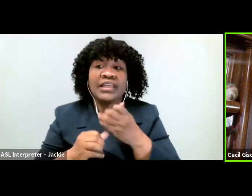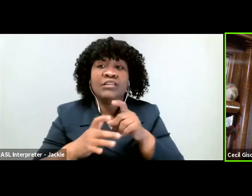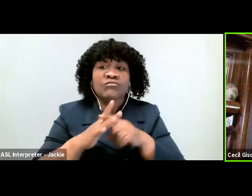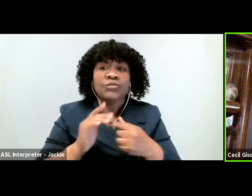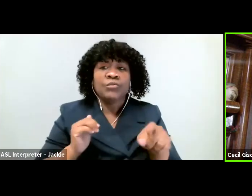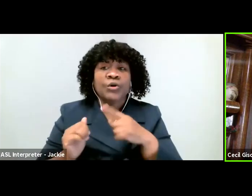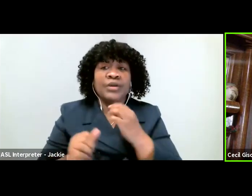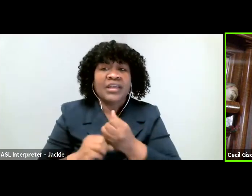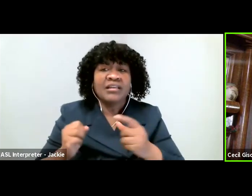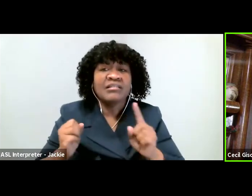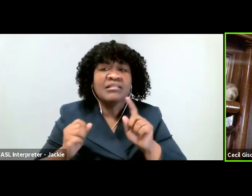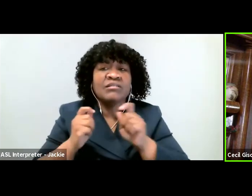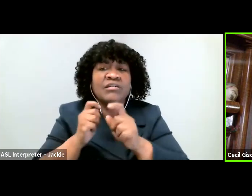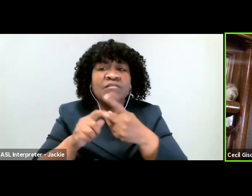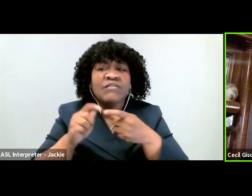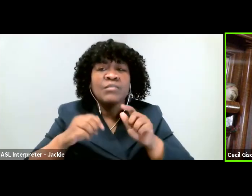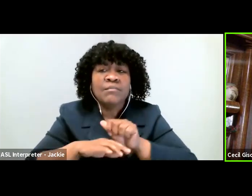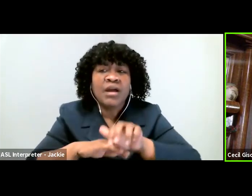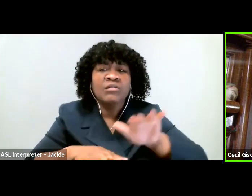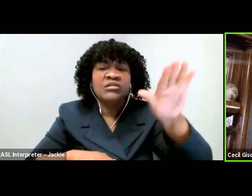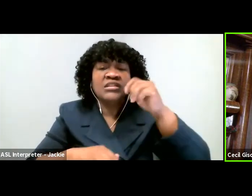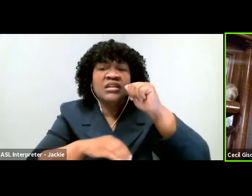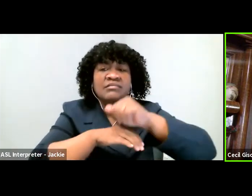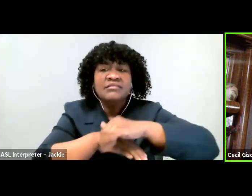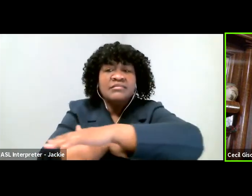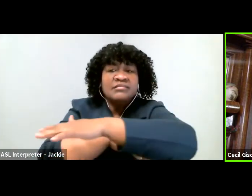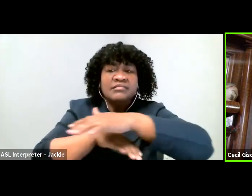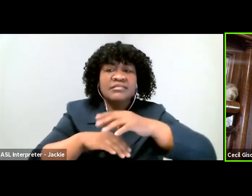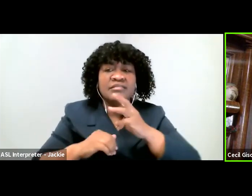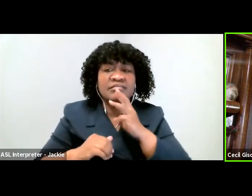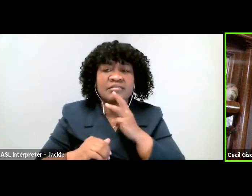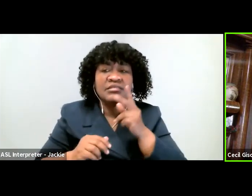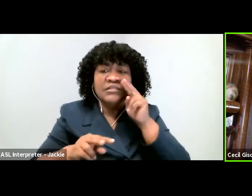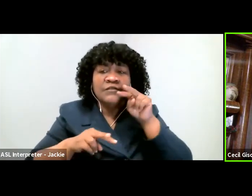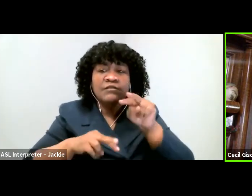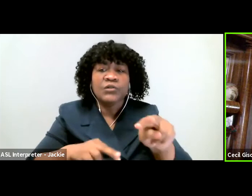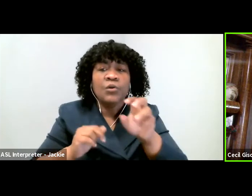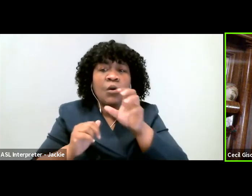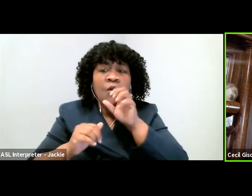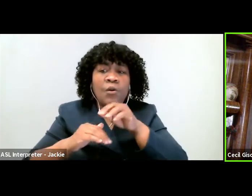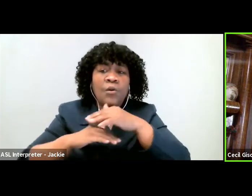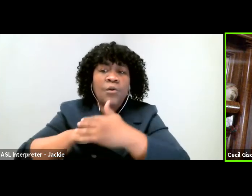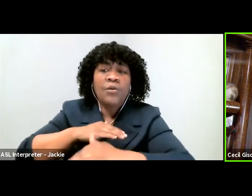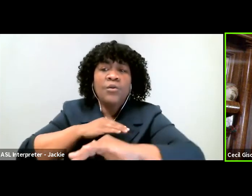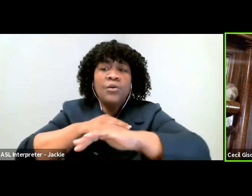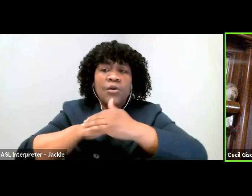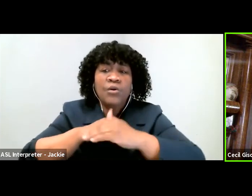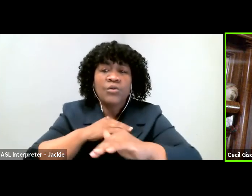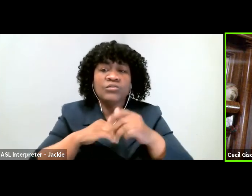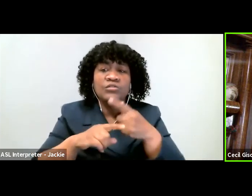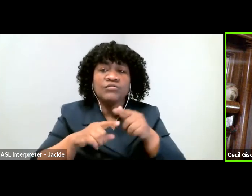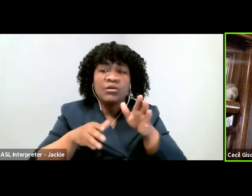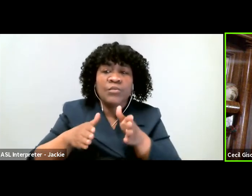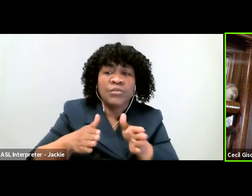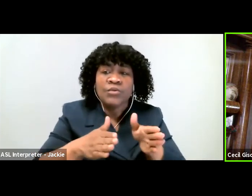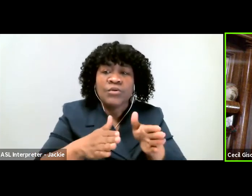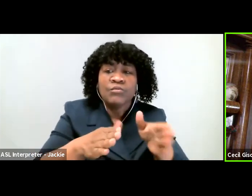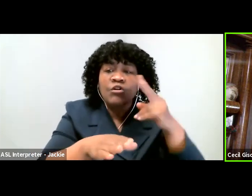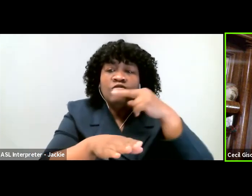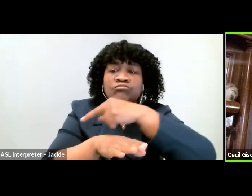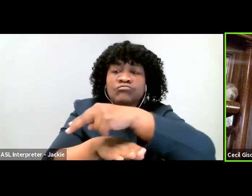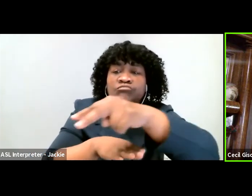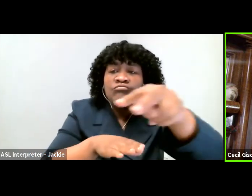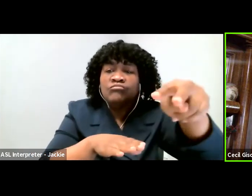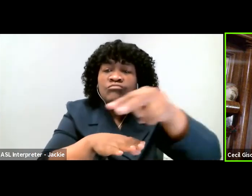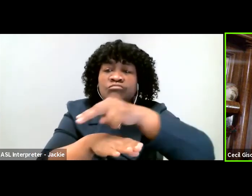we came out of the mountains and hit the sea. And view the old coast too, from the road, the route described by